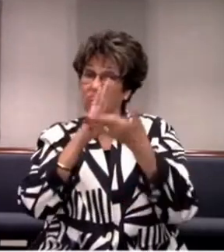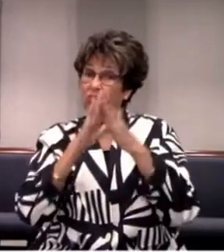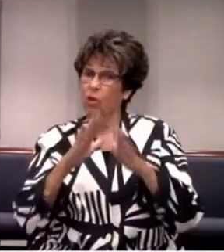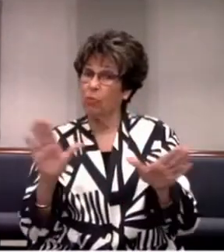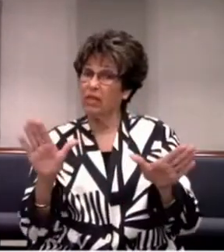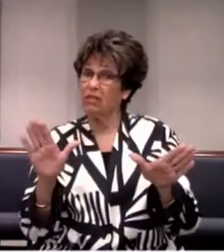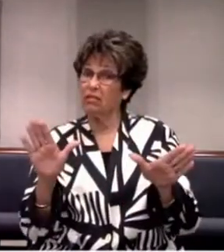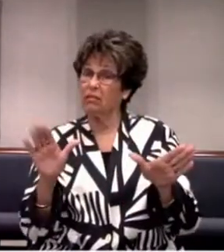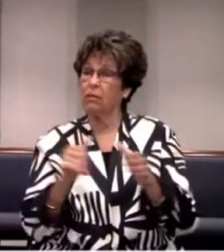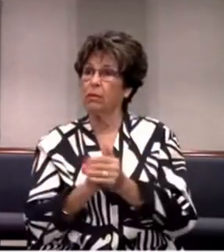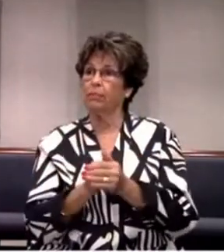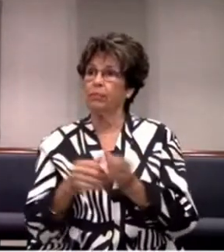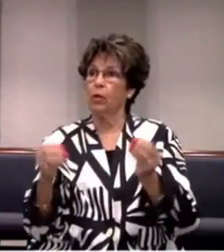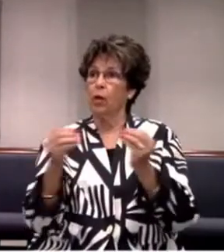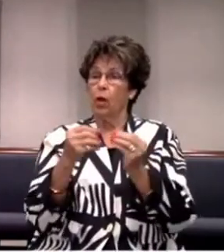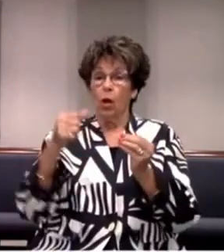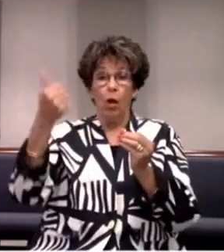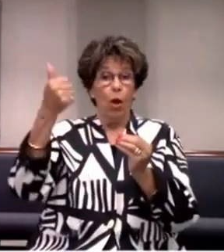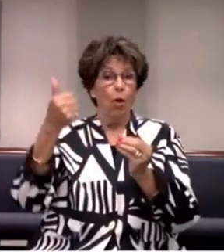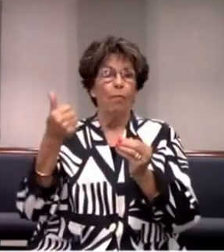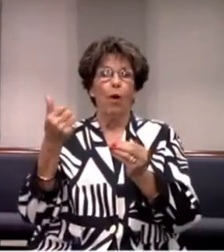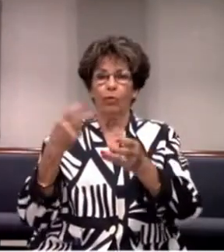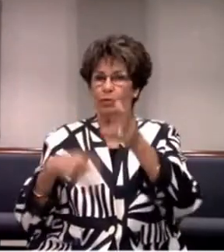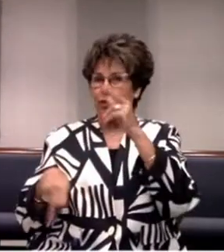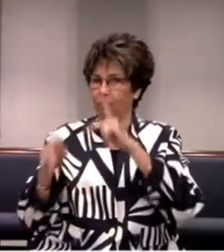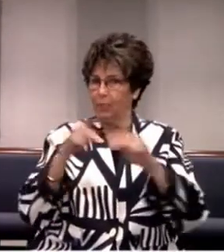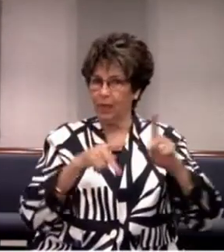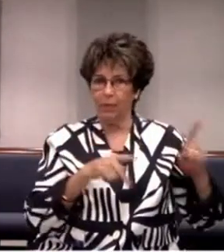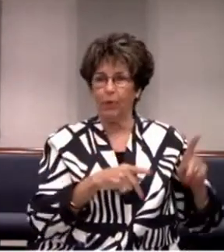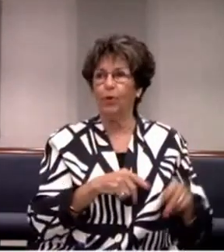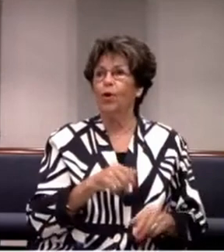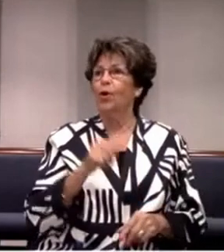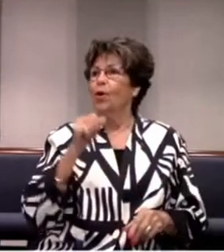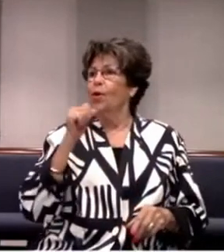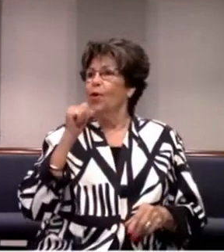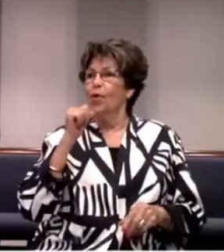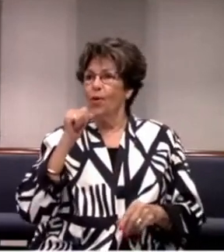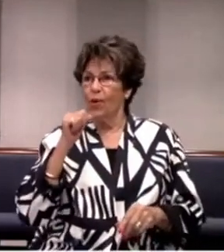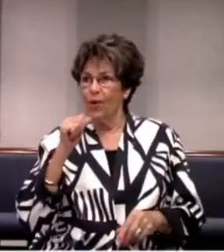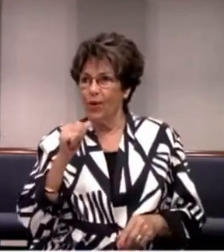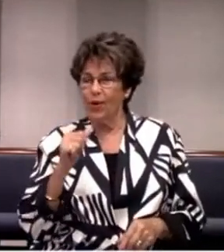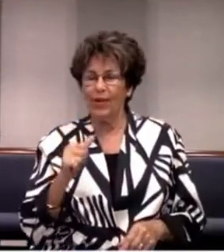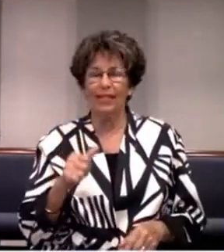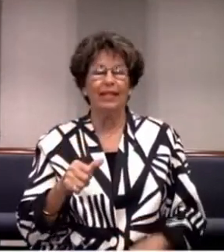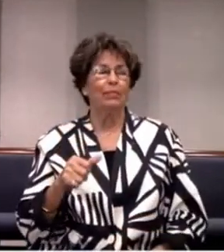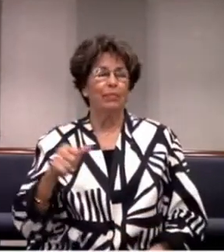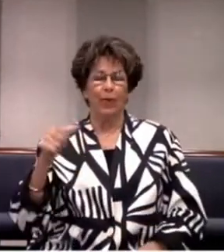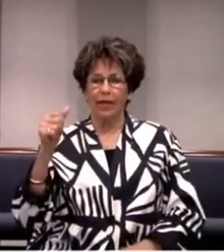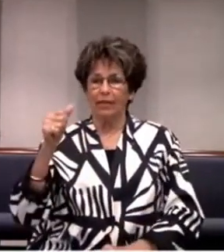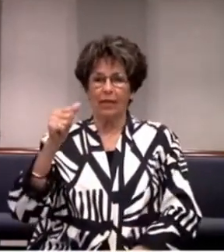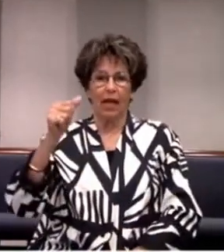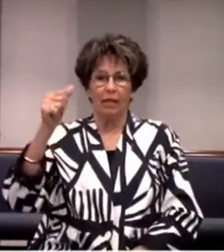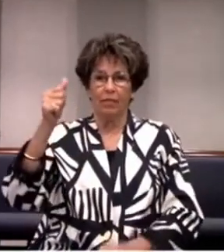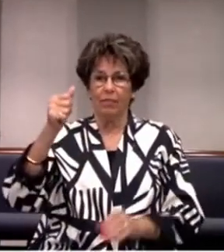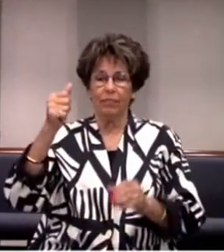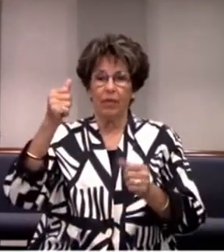practice religion to go to heaven don't have peace. We don't get peace till we receive the Prince of Peace. His name is Jesus